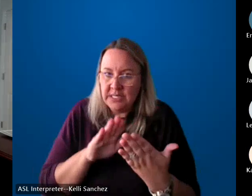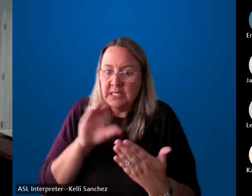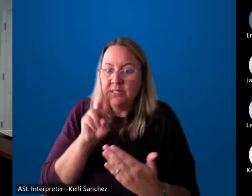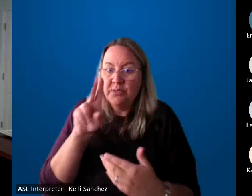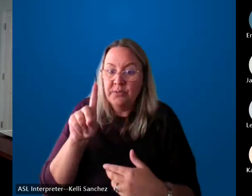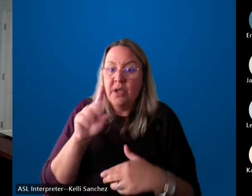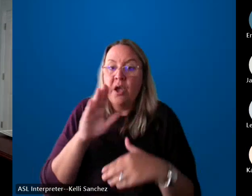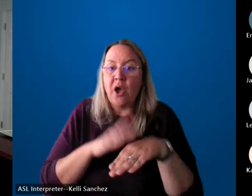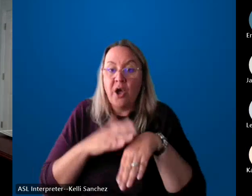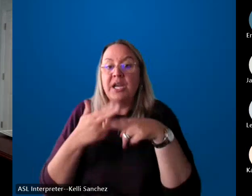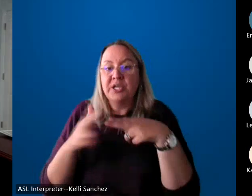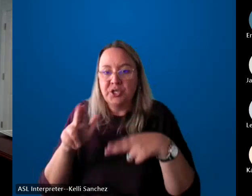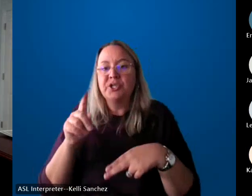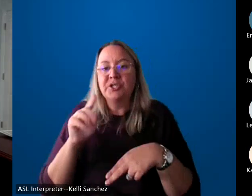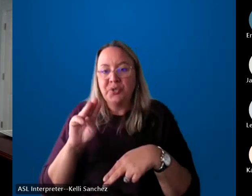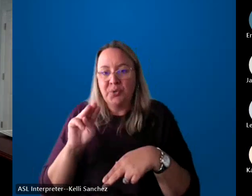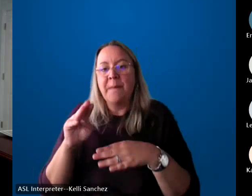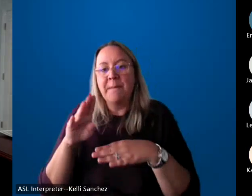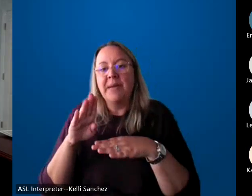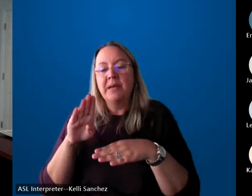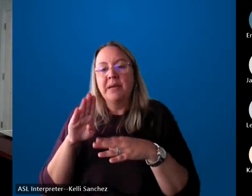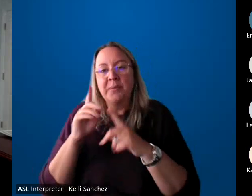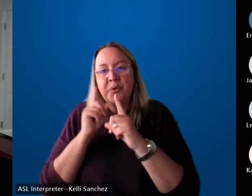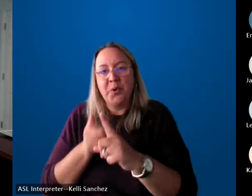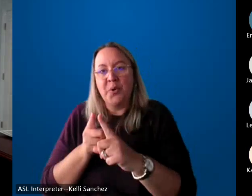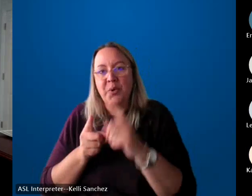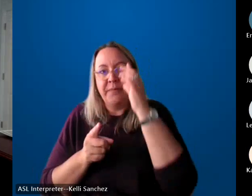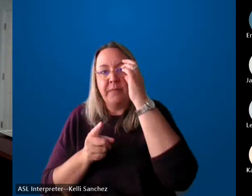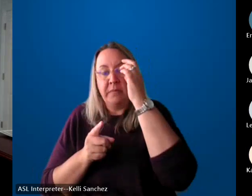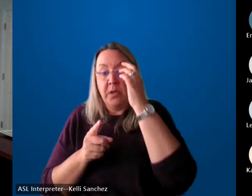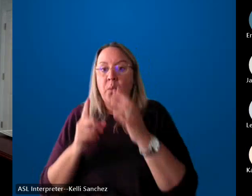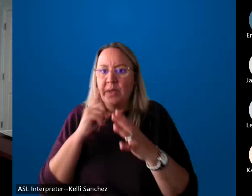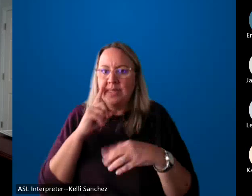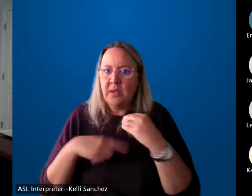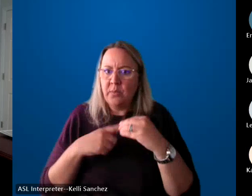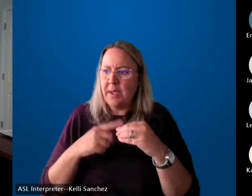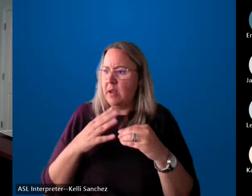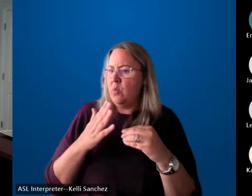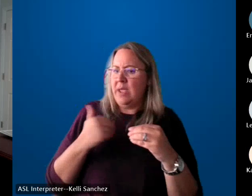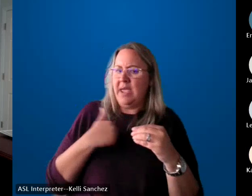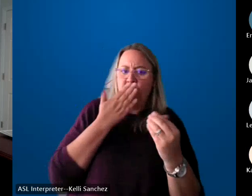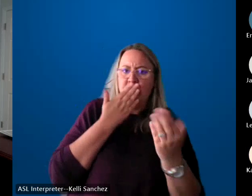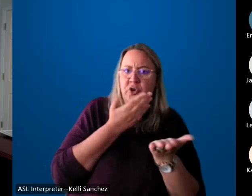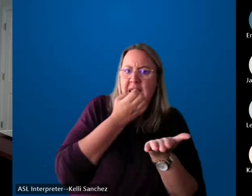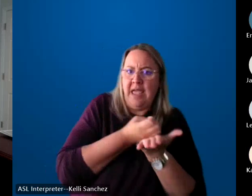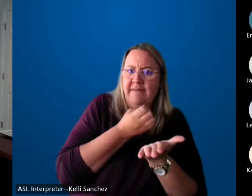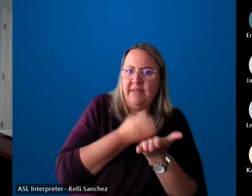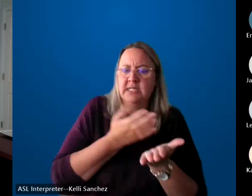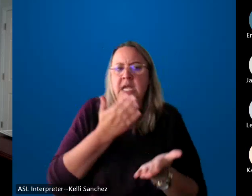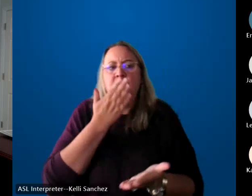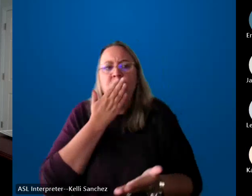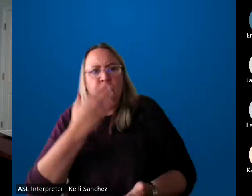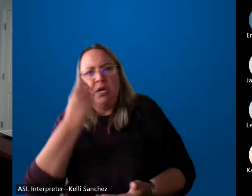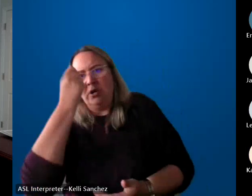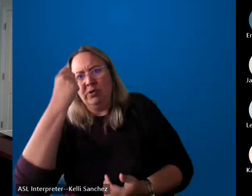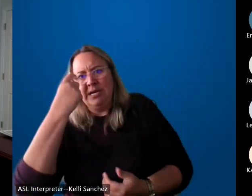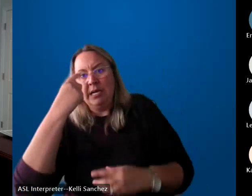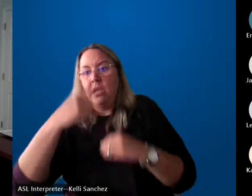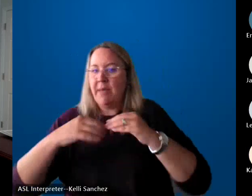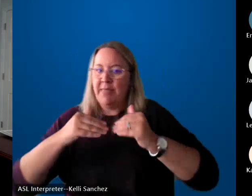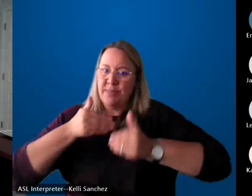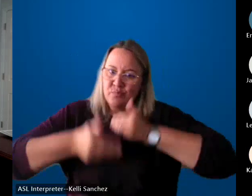a short-term basis. When we do have good evidence and we do have good understanding that the process